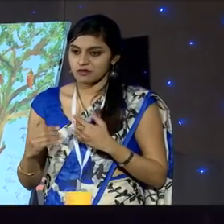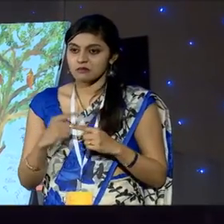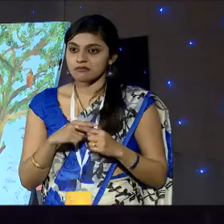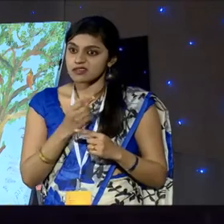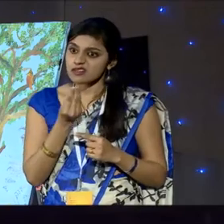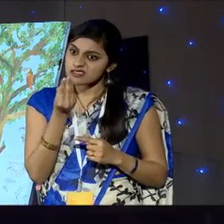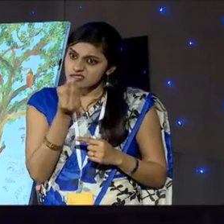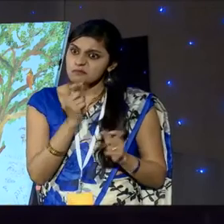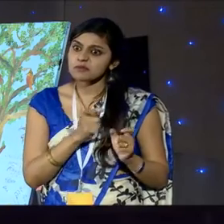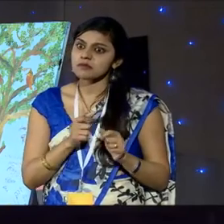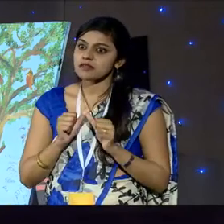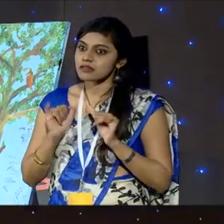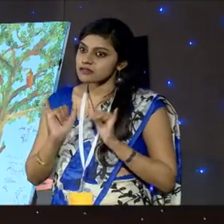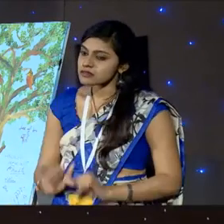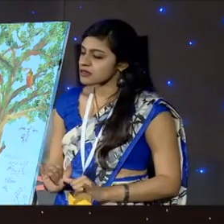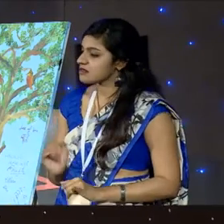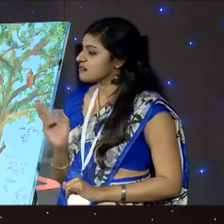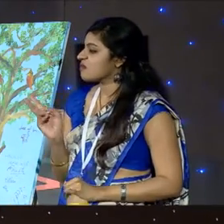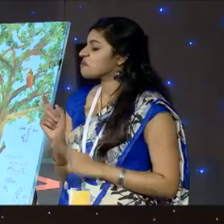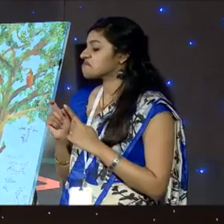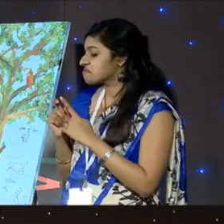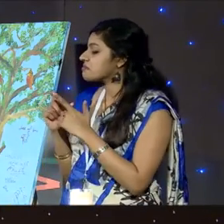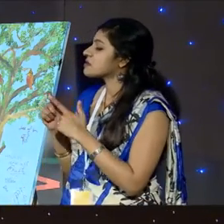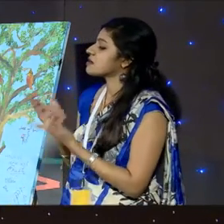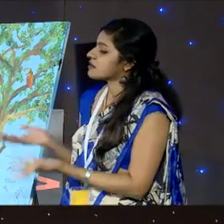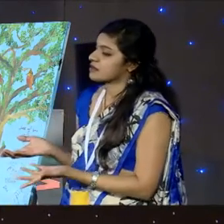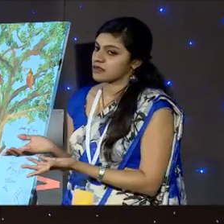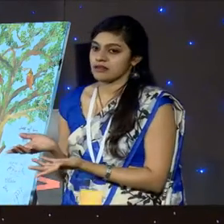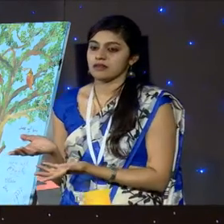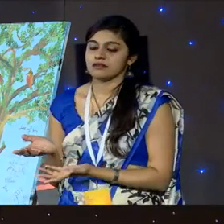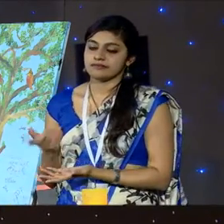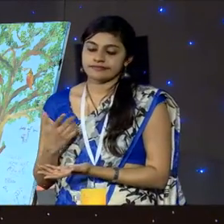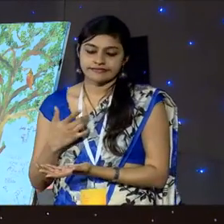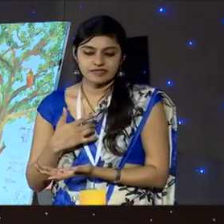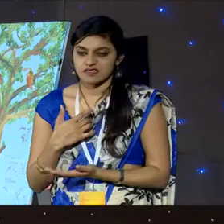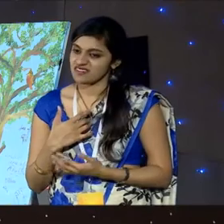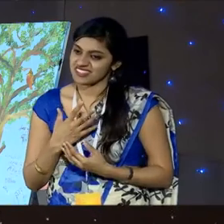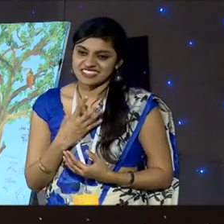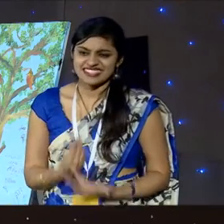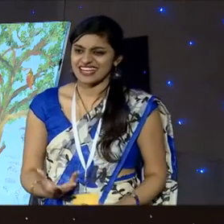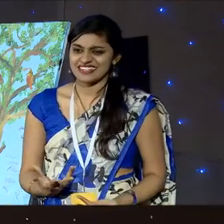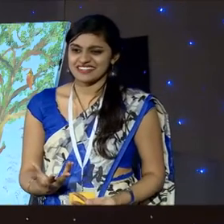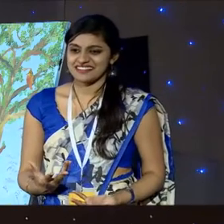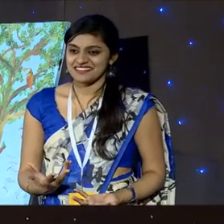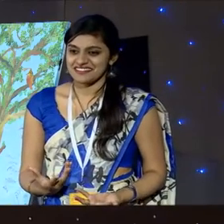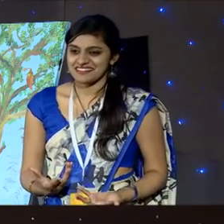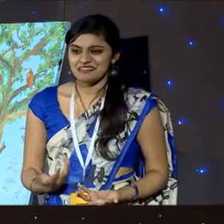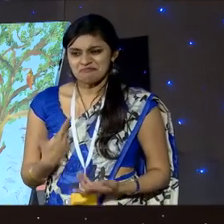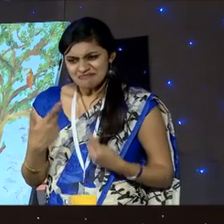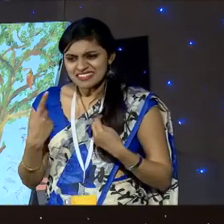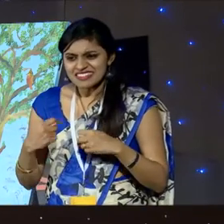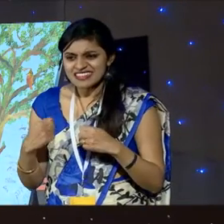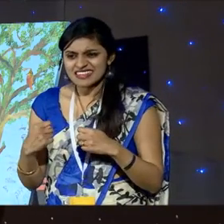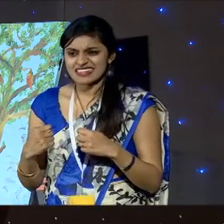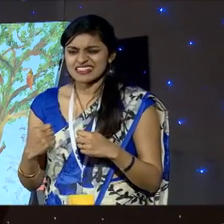he's physically, you know, whatever, it is pissing off. It makes me angry. As much as I laugh about it, it